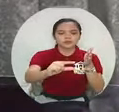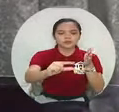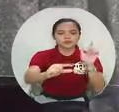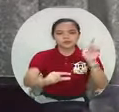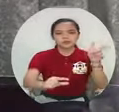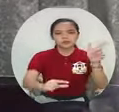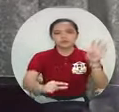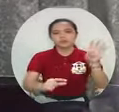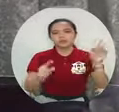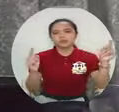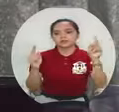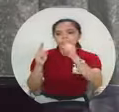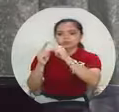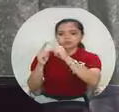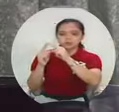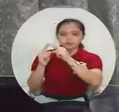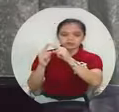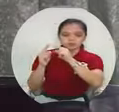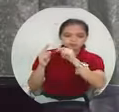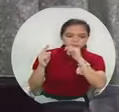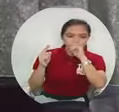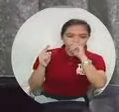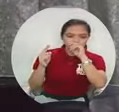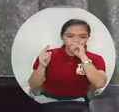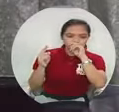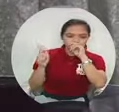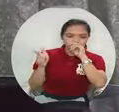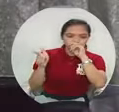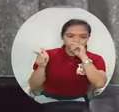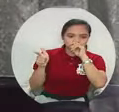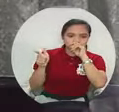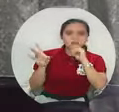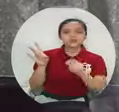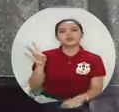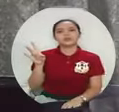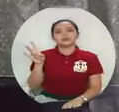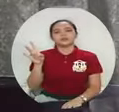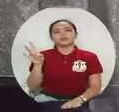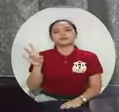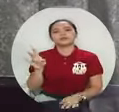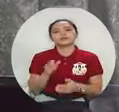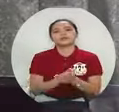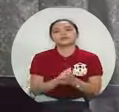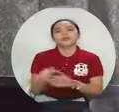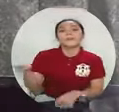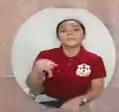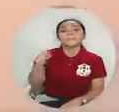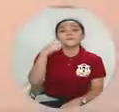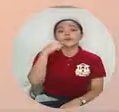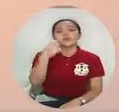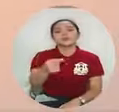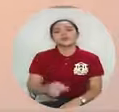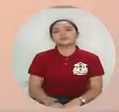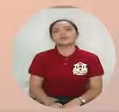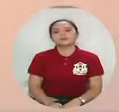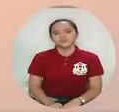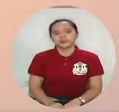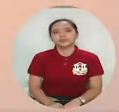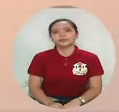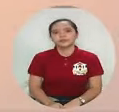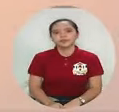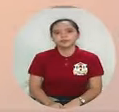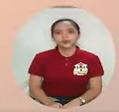verses 24 down to verse number 27, Paul has this to say to all of us